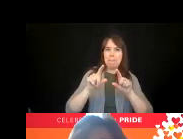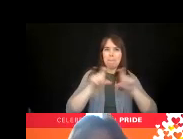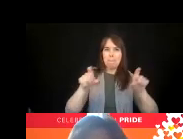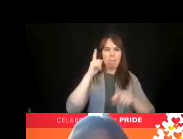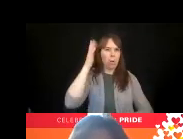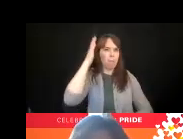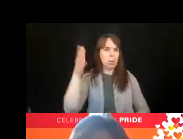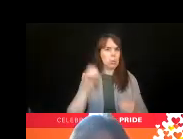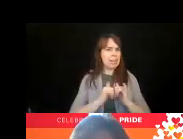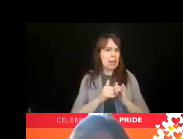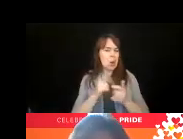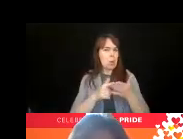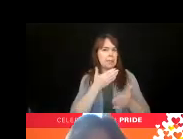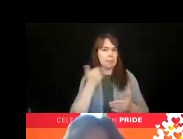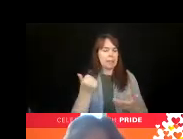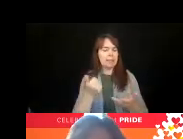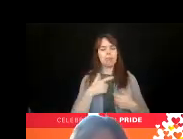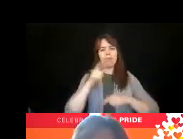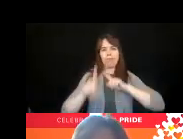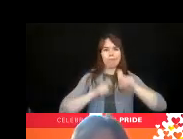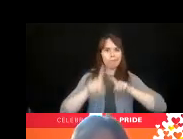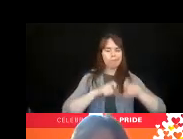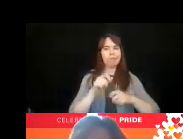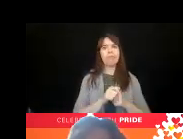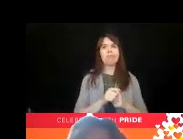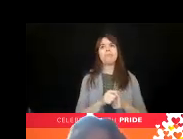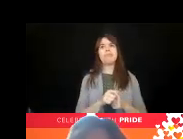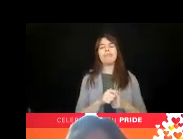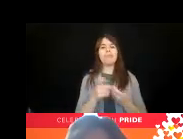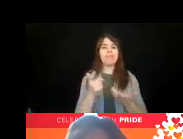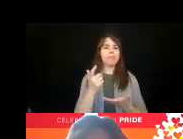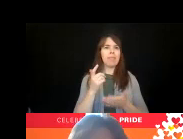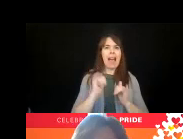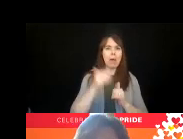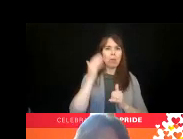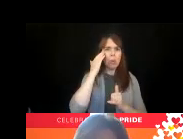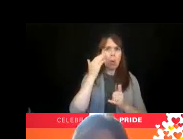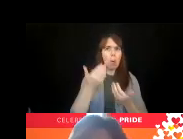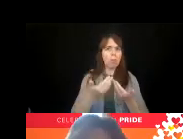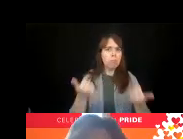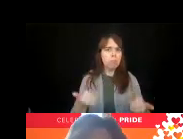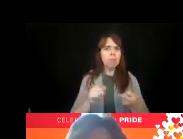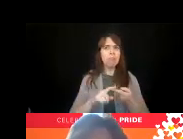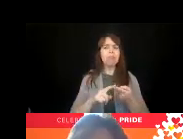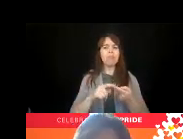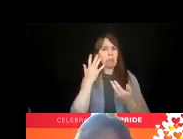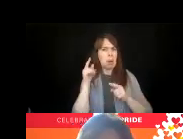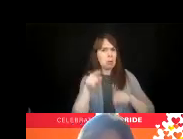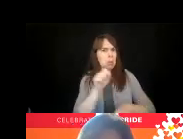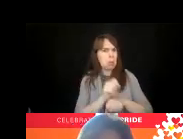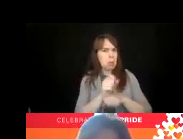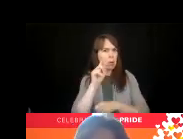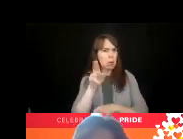future, we asked all kinds of questions around what our differentiators are, why you came to work at